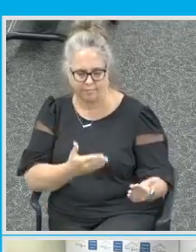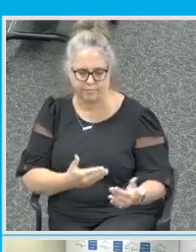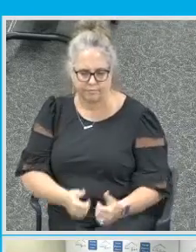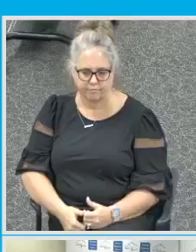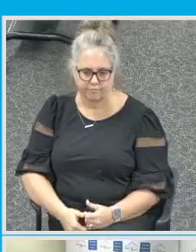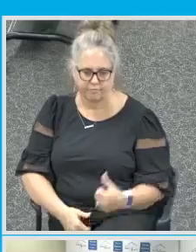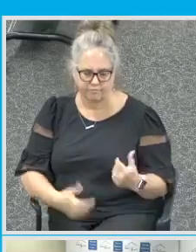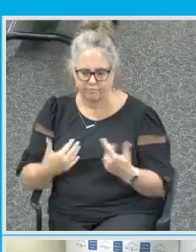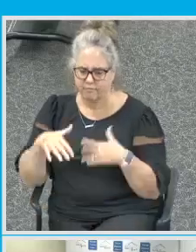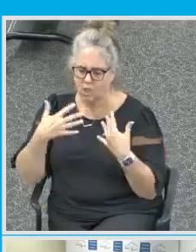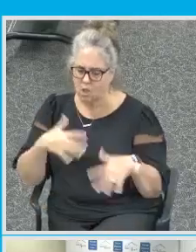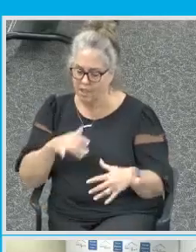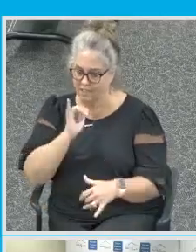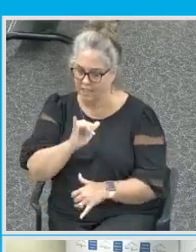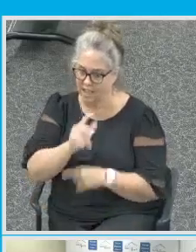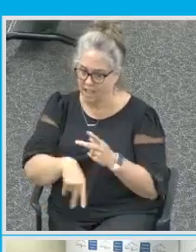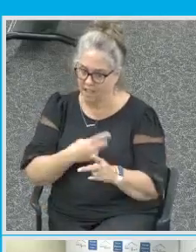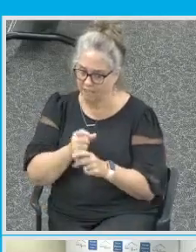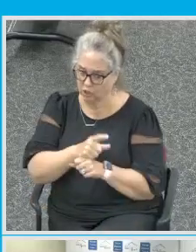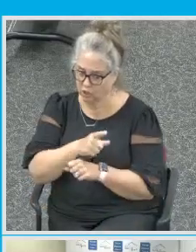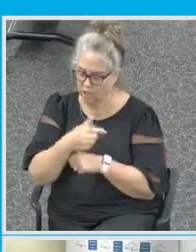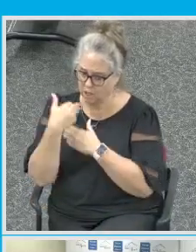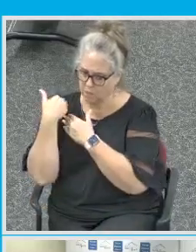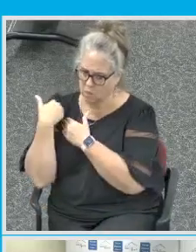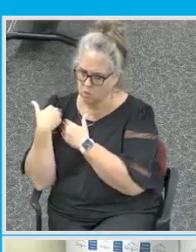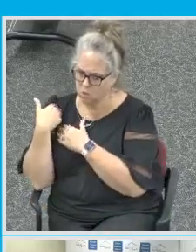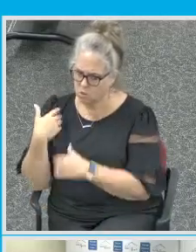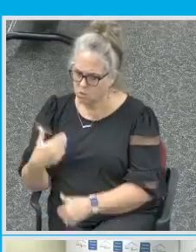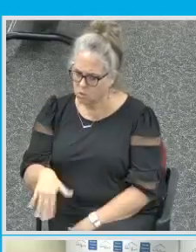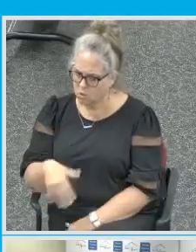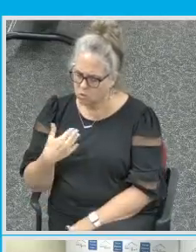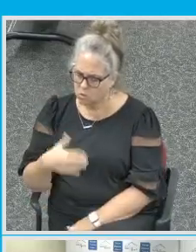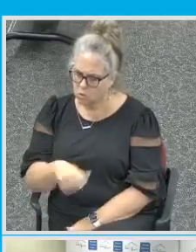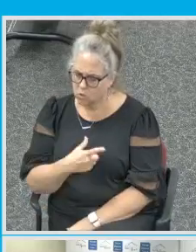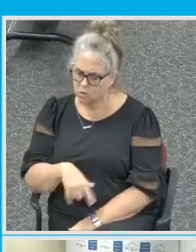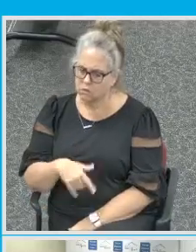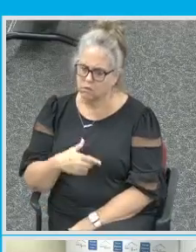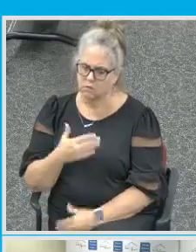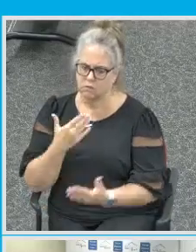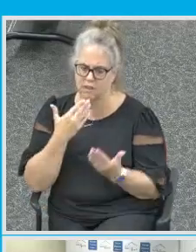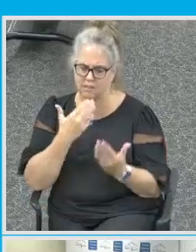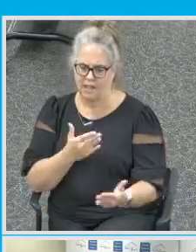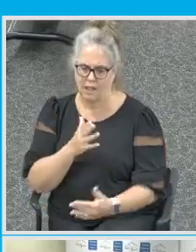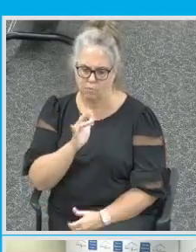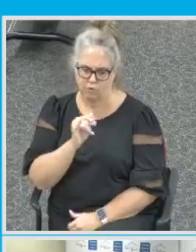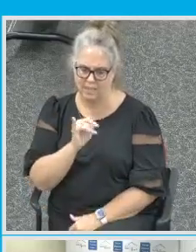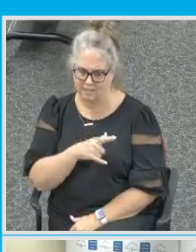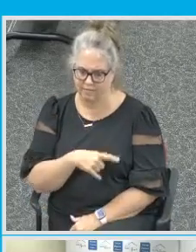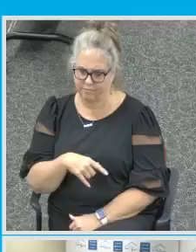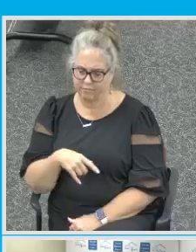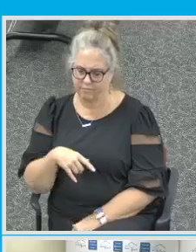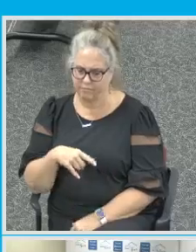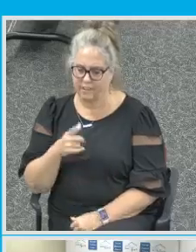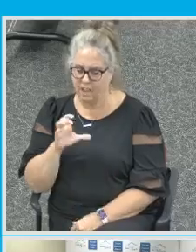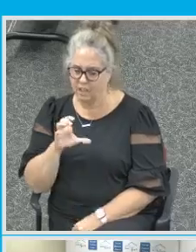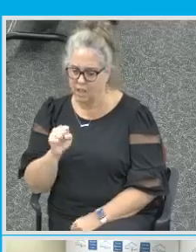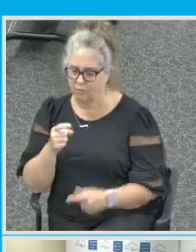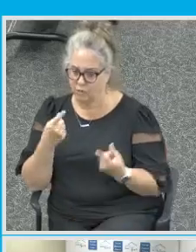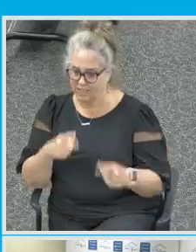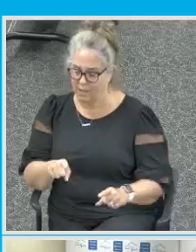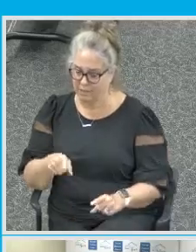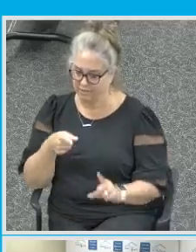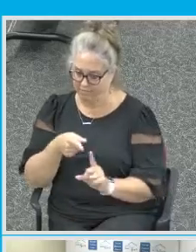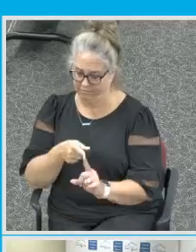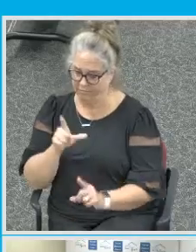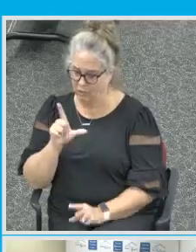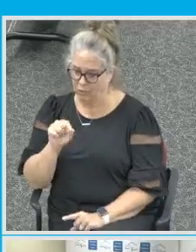course, thank you, Brittany, as well. And we were put on the map, Colorado Springs, in 2014 in Times